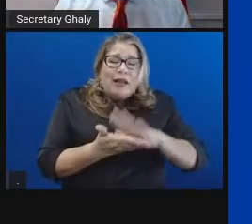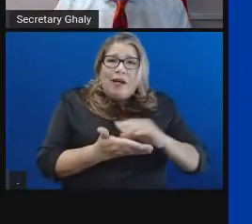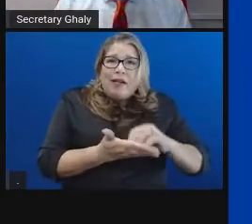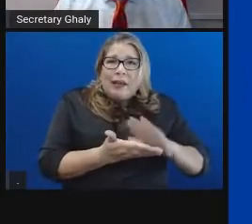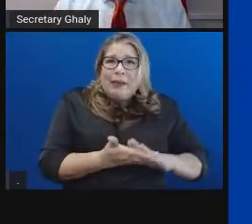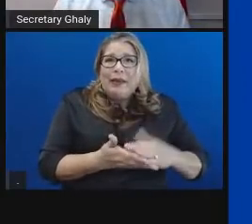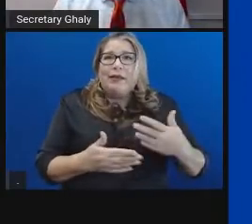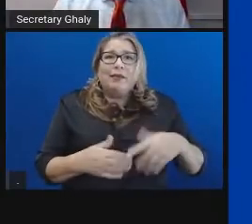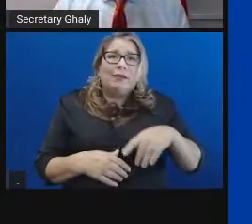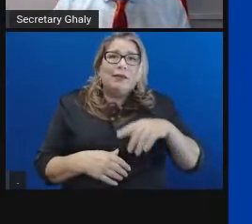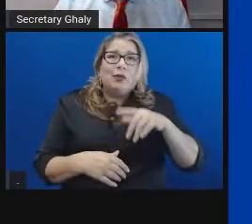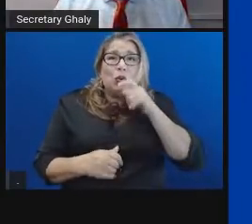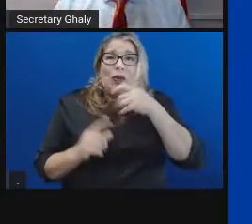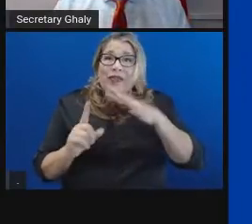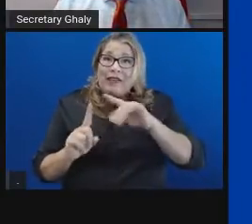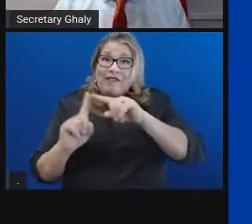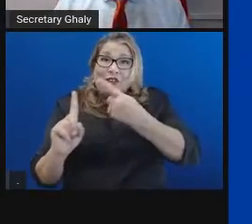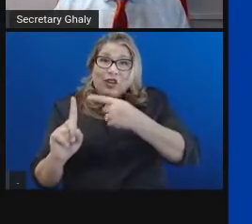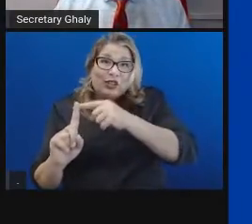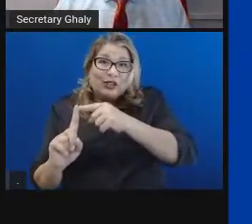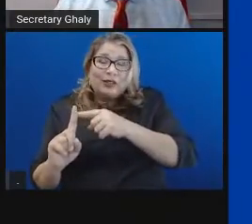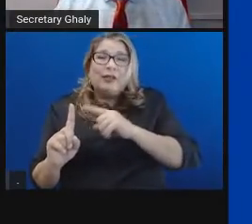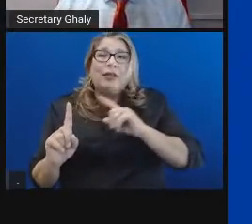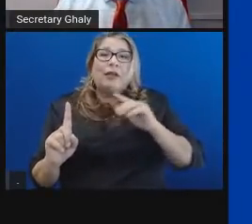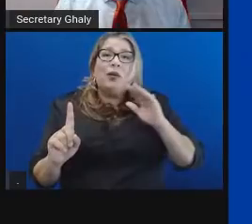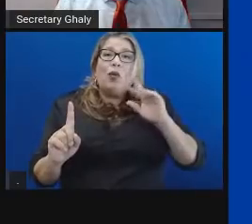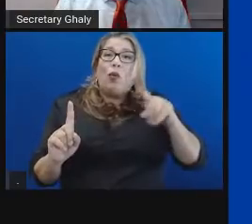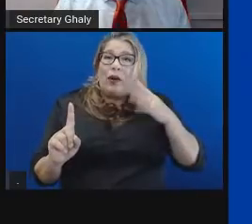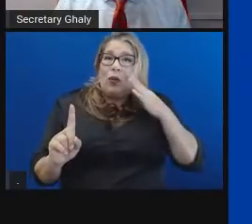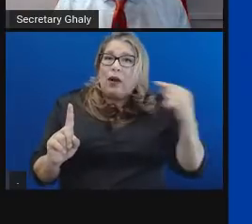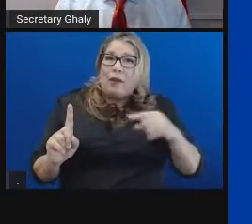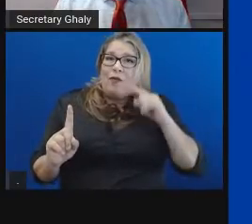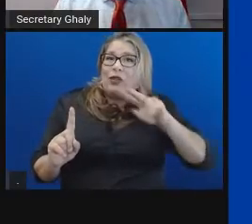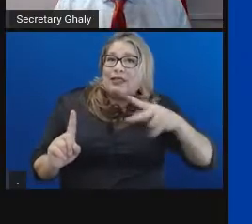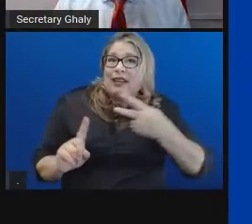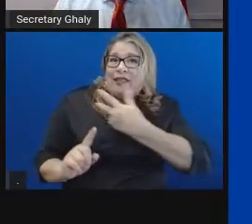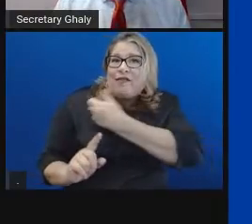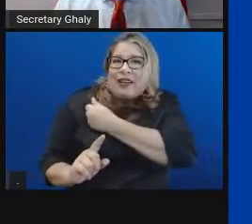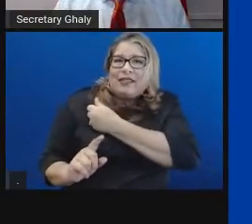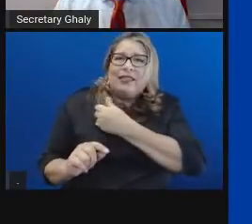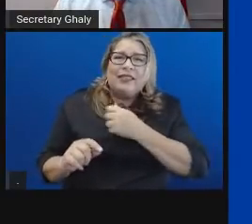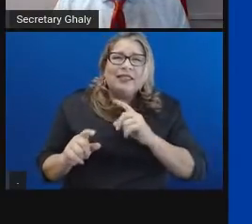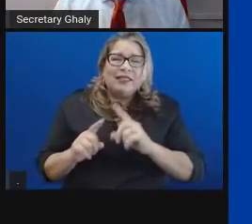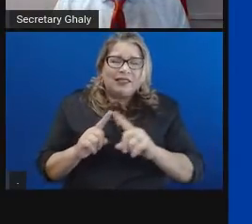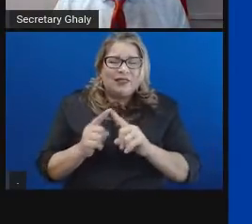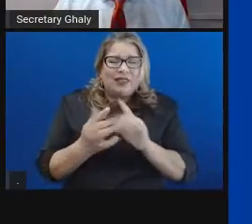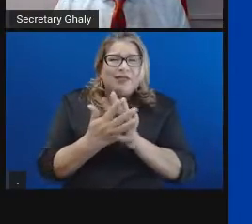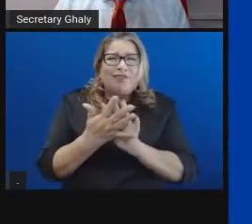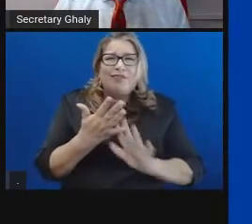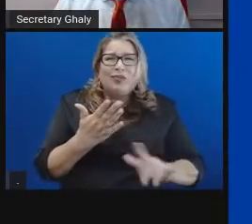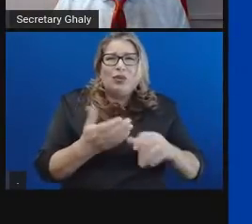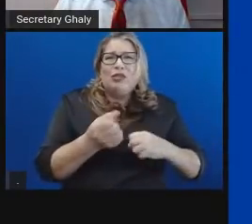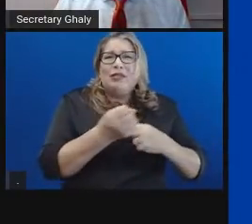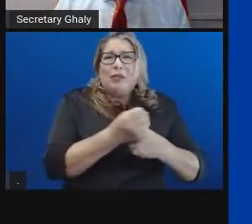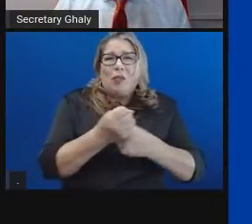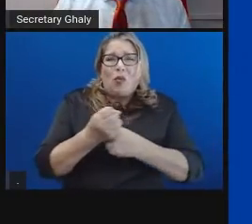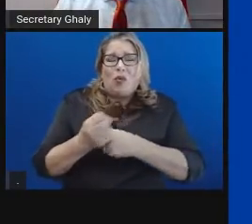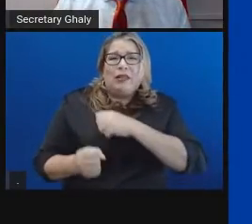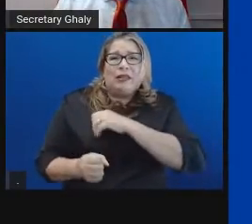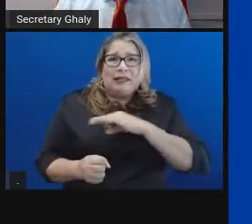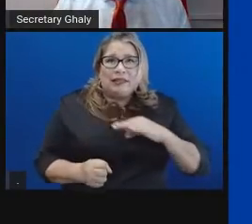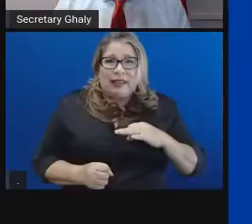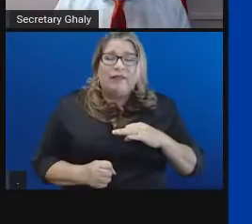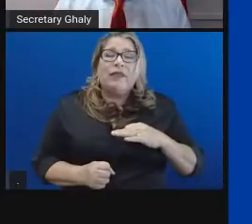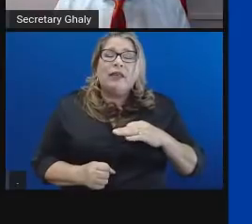I think given the level of surge and the focus on keeping our healthcare workers in our hospitals, in our clinics to provide care to those